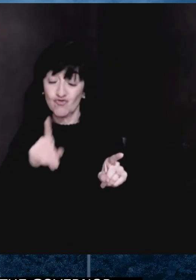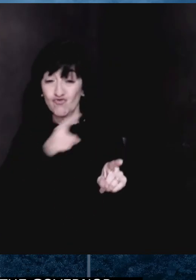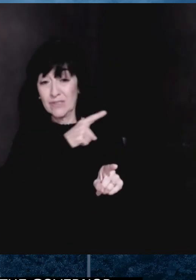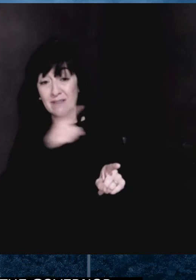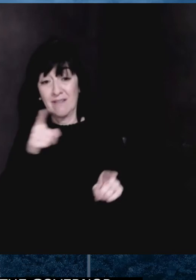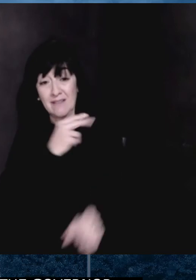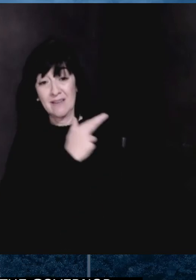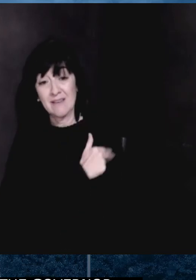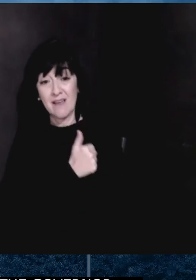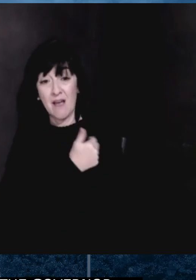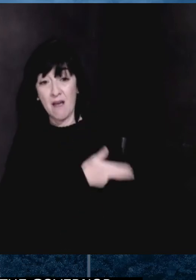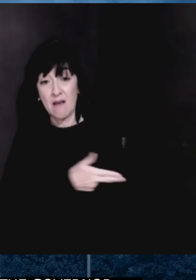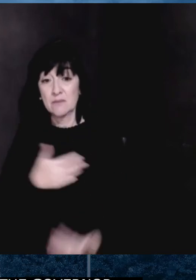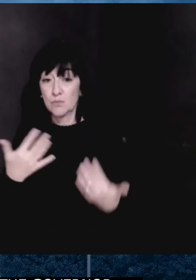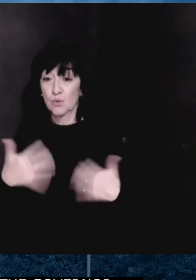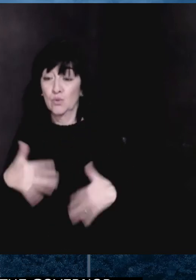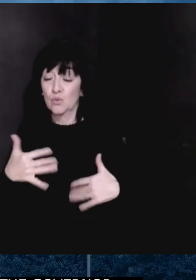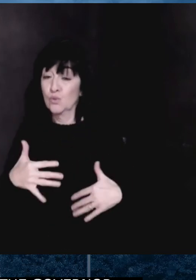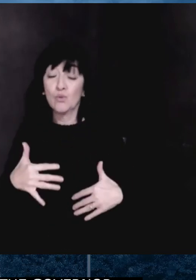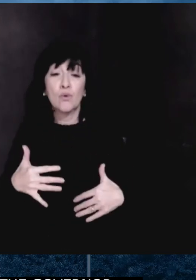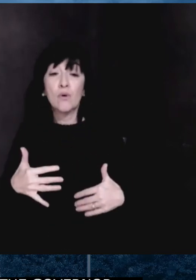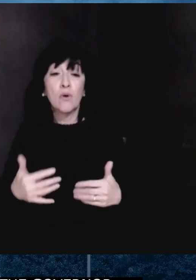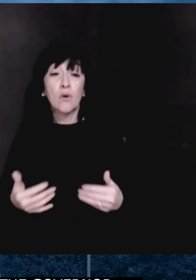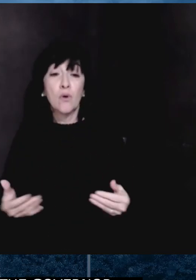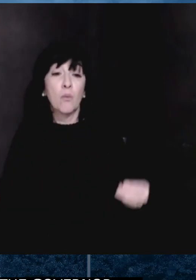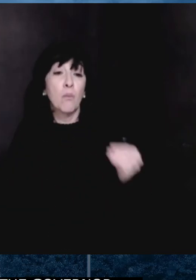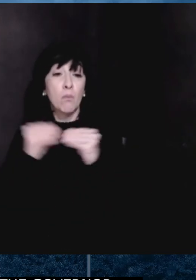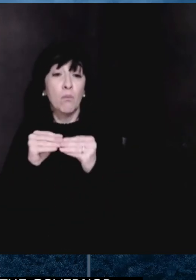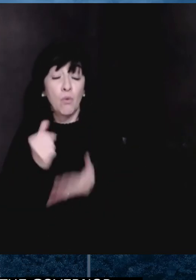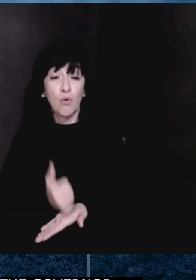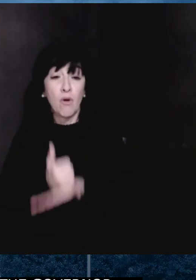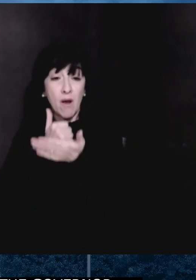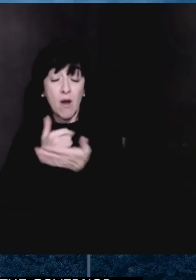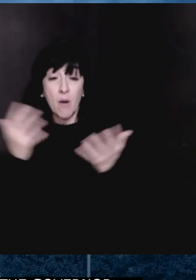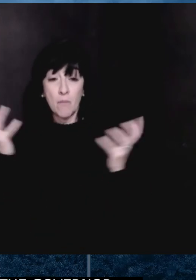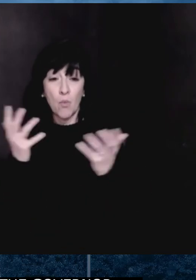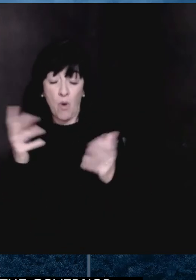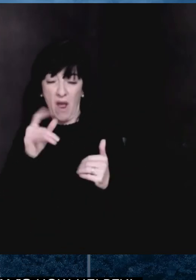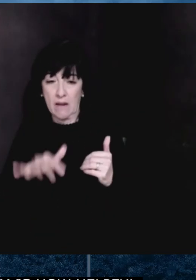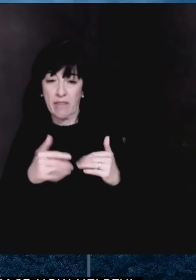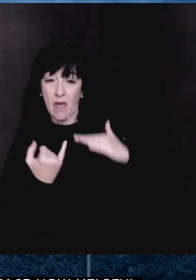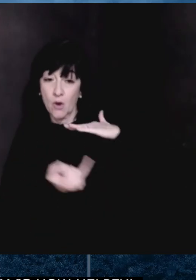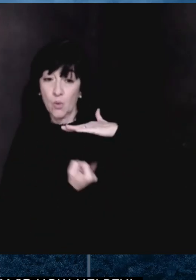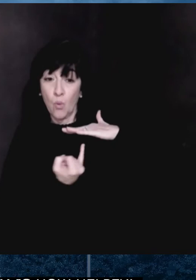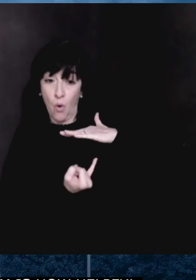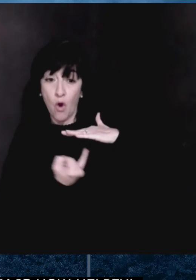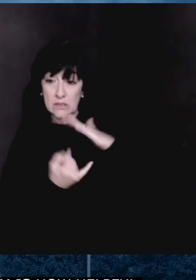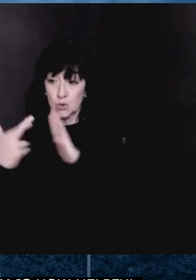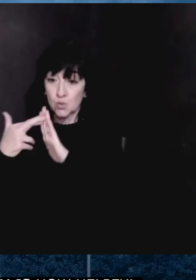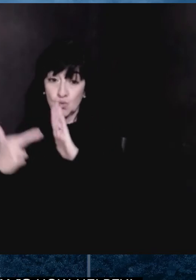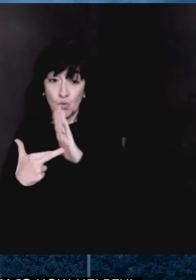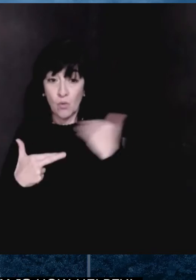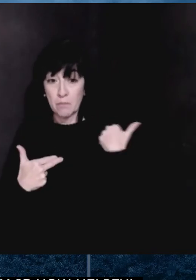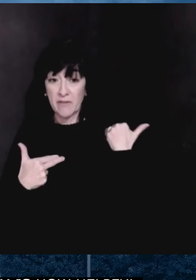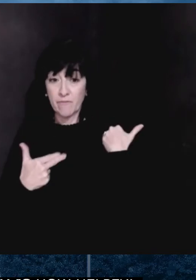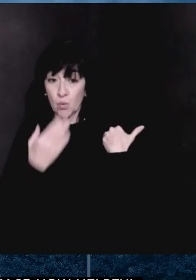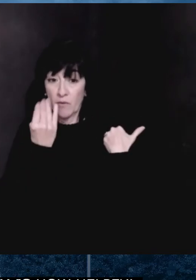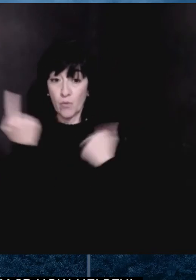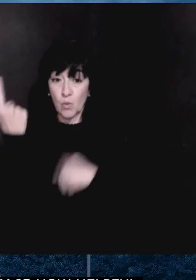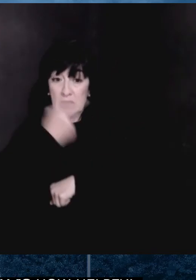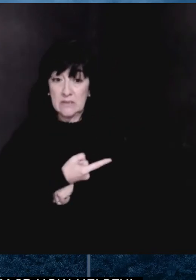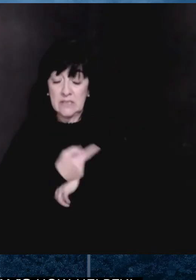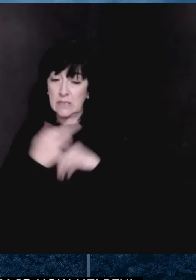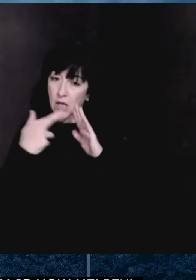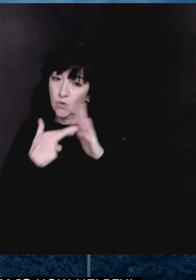how helpful these new quarantine guidelines have been for them. And so I think that's probably been